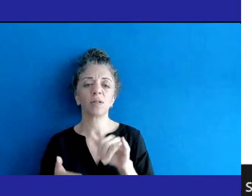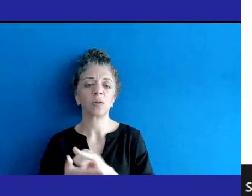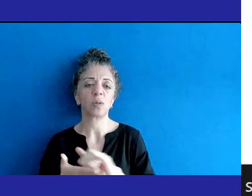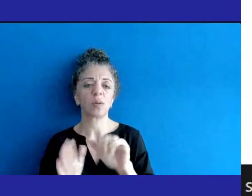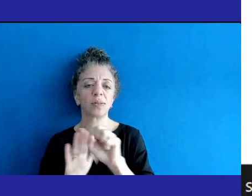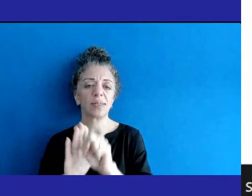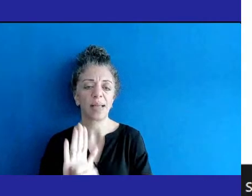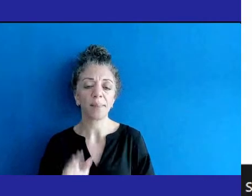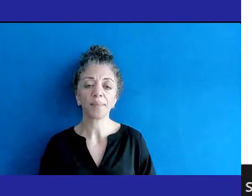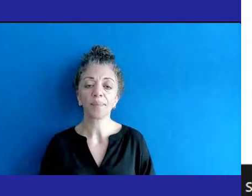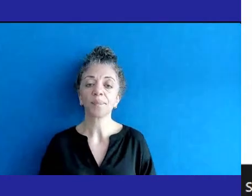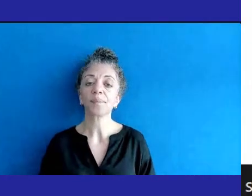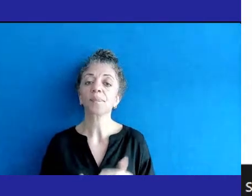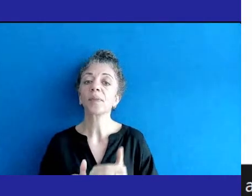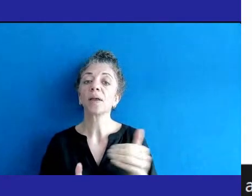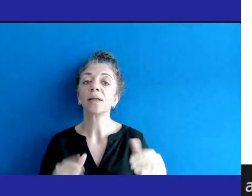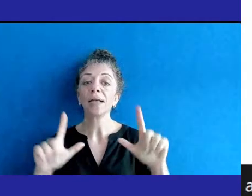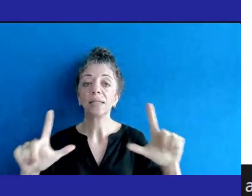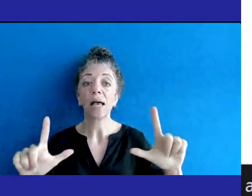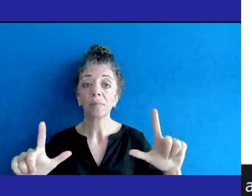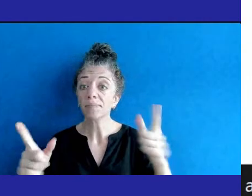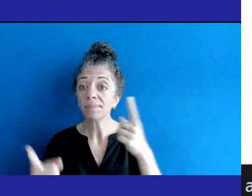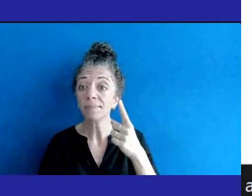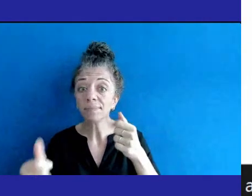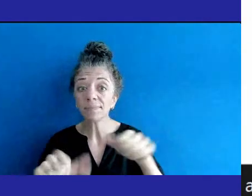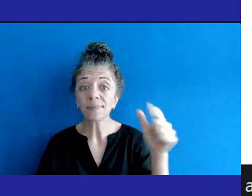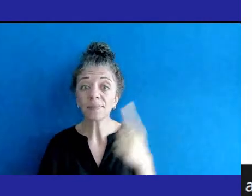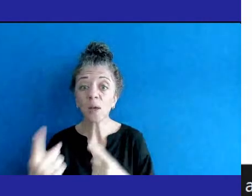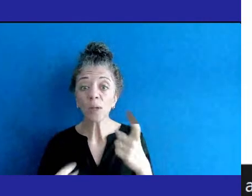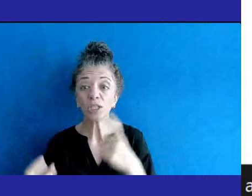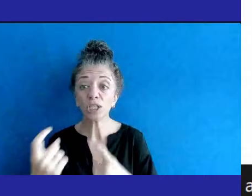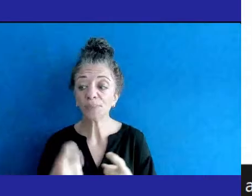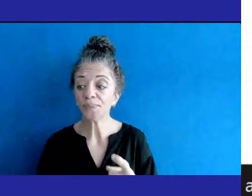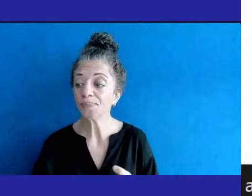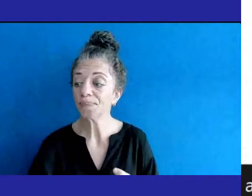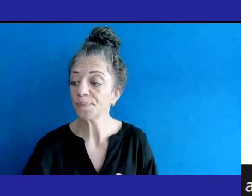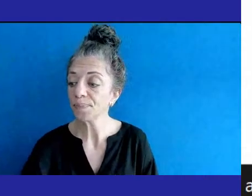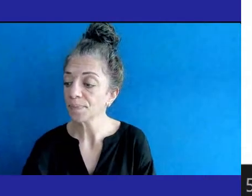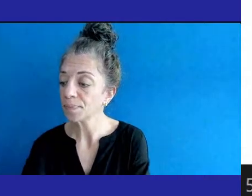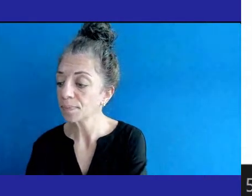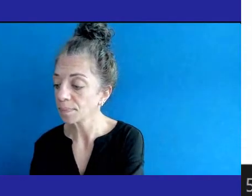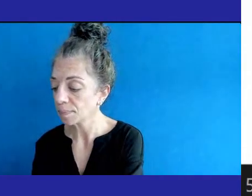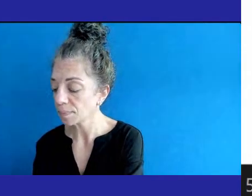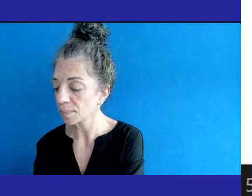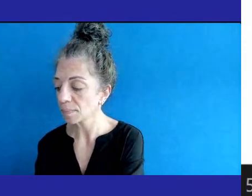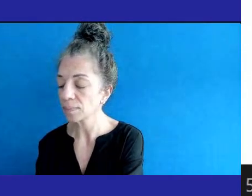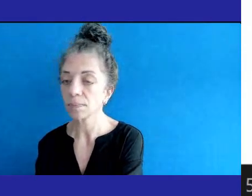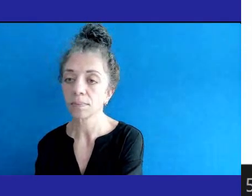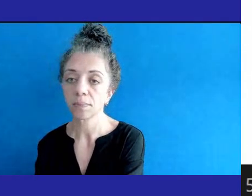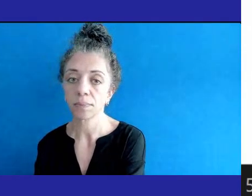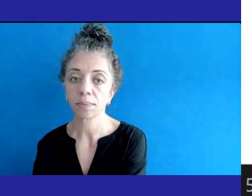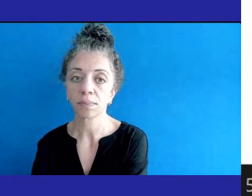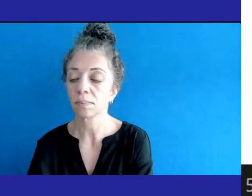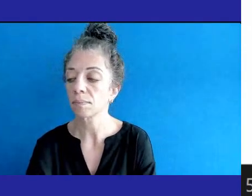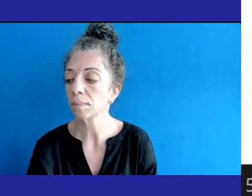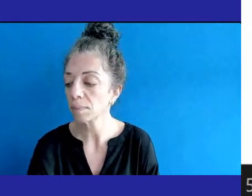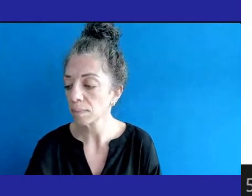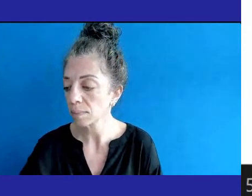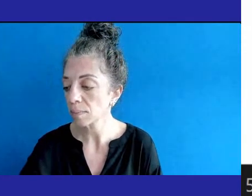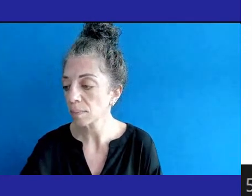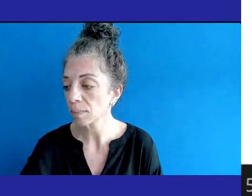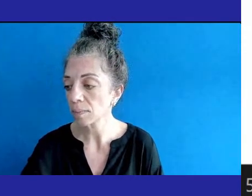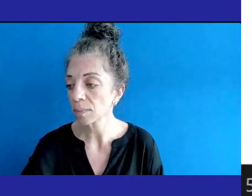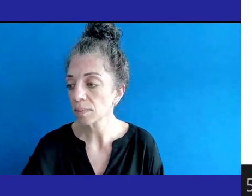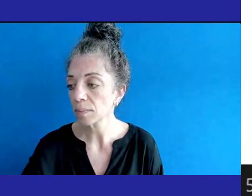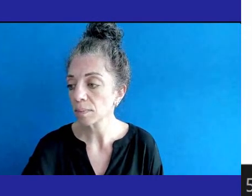So I'll take any questions. Thank you. Thank you. One question I have is related to, again,